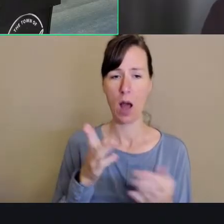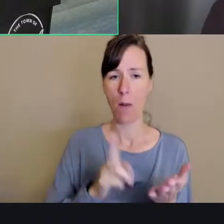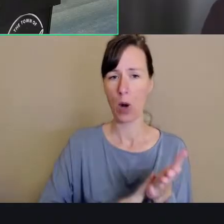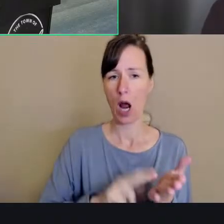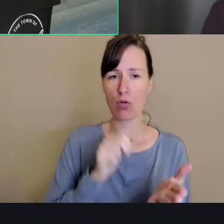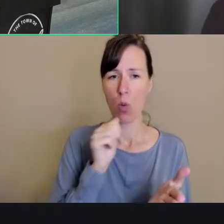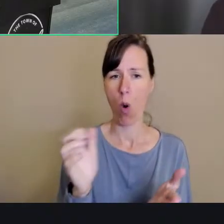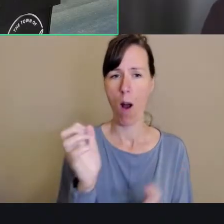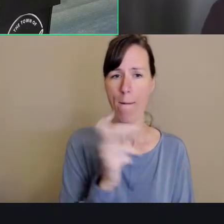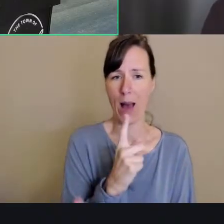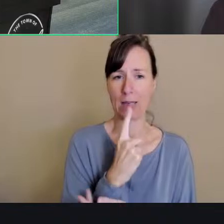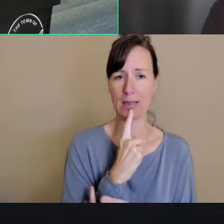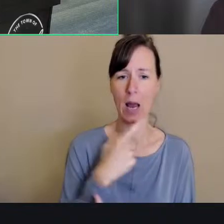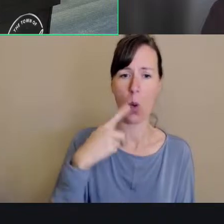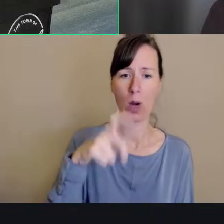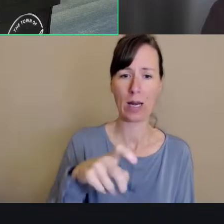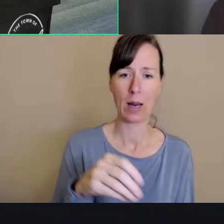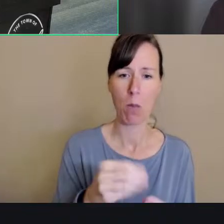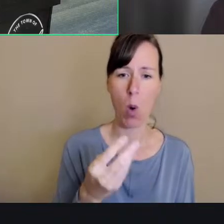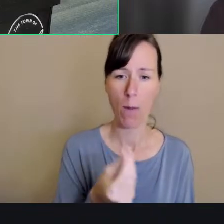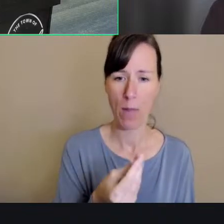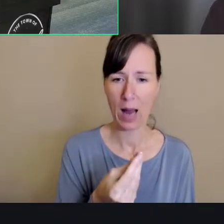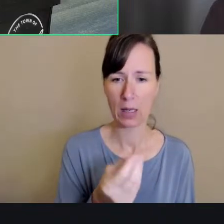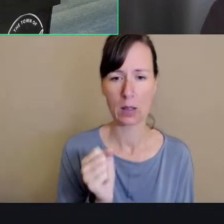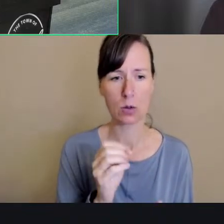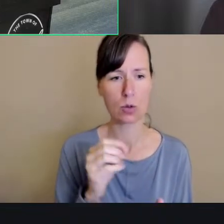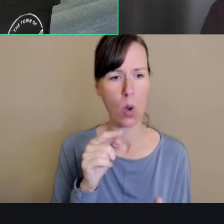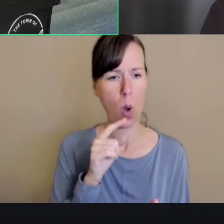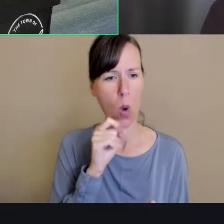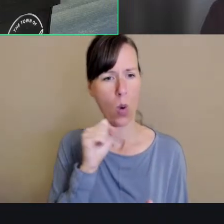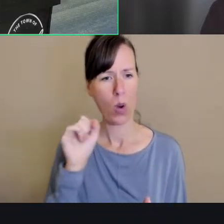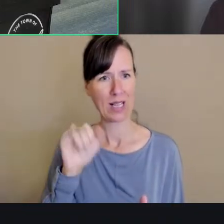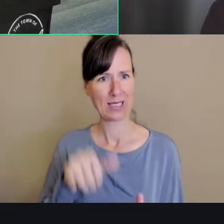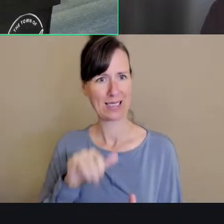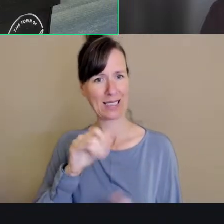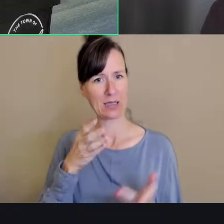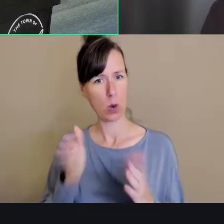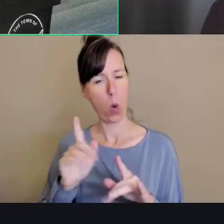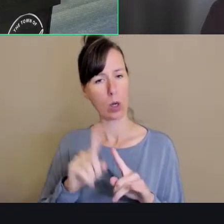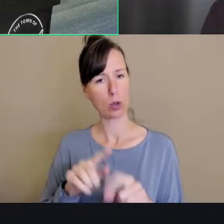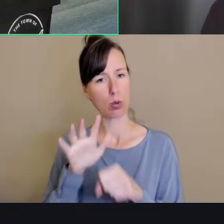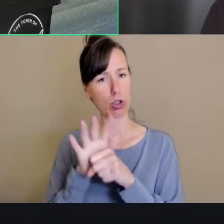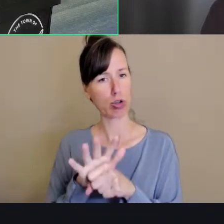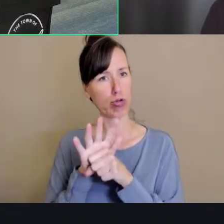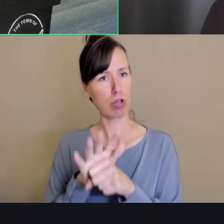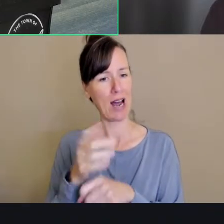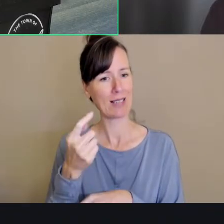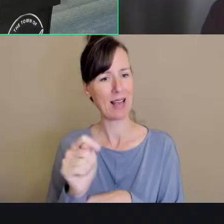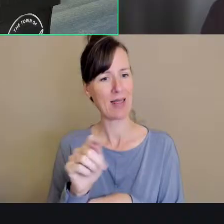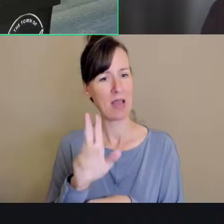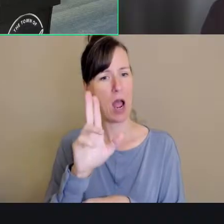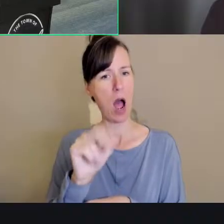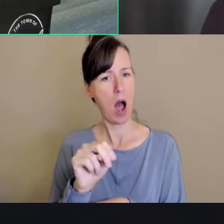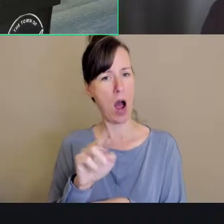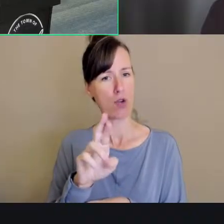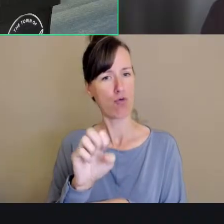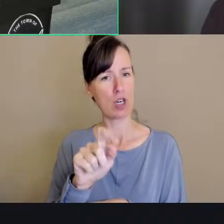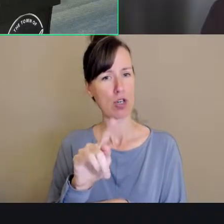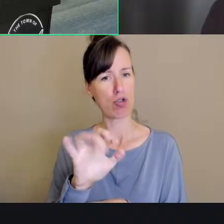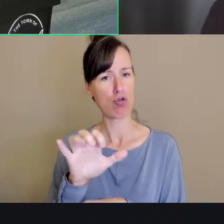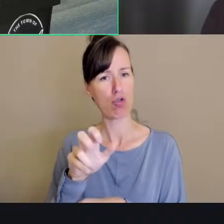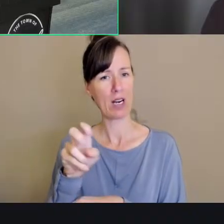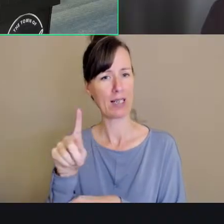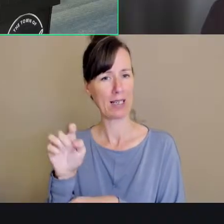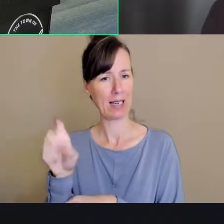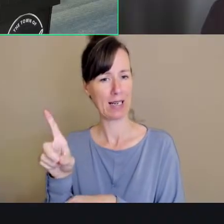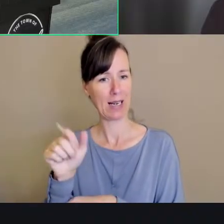this going to stress the unrestricted accounts? This is more of a question to the town, not the non-restricted.